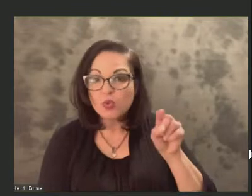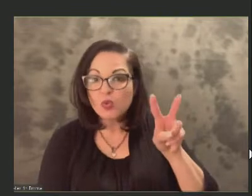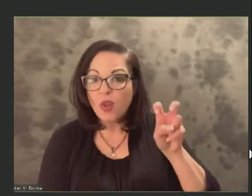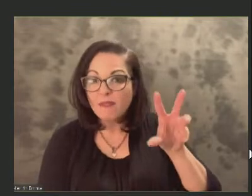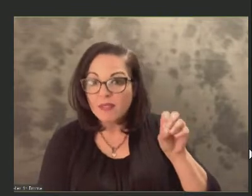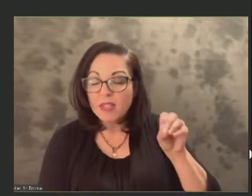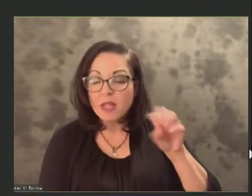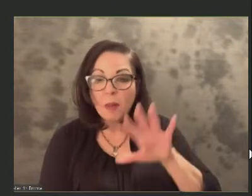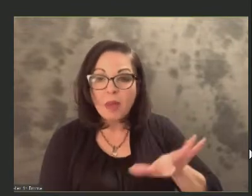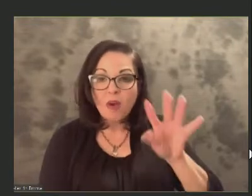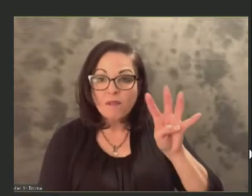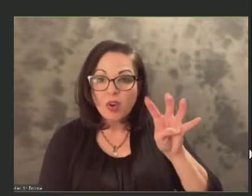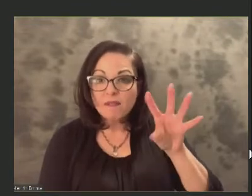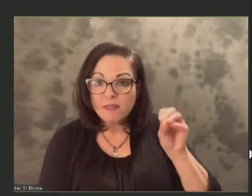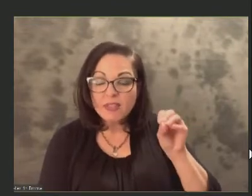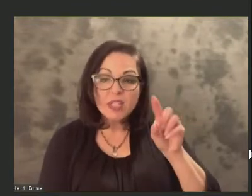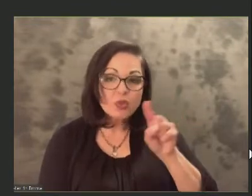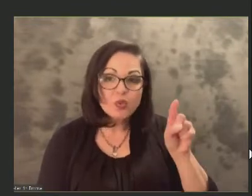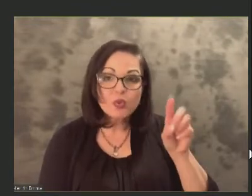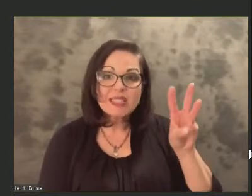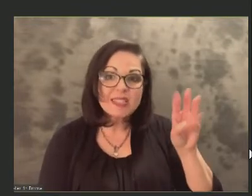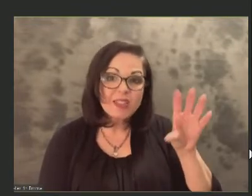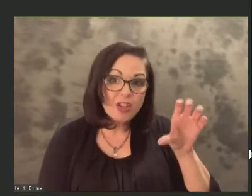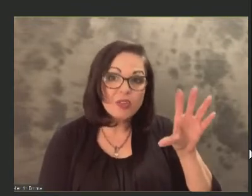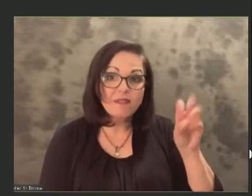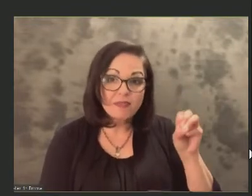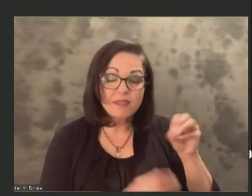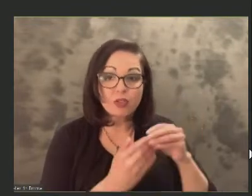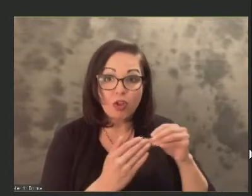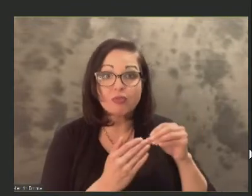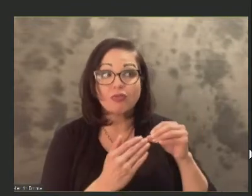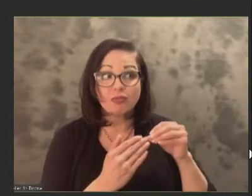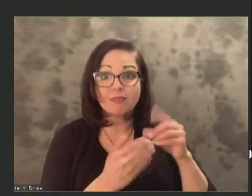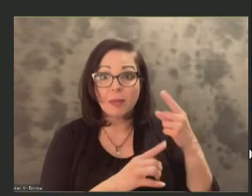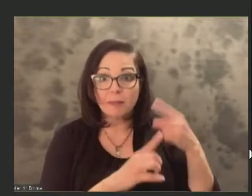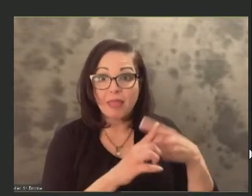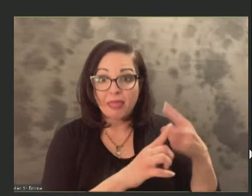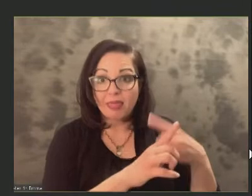$450 to $600 cost. When you look at